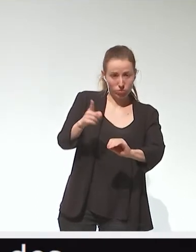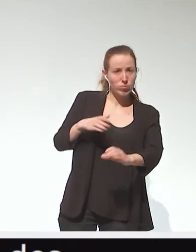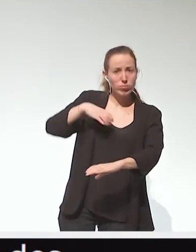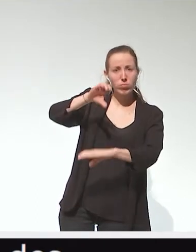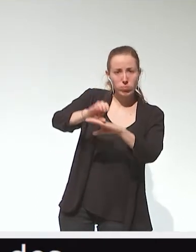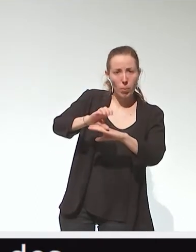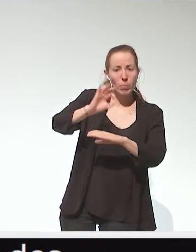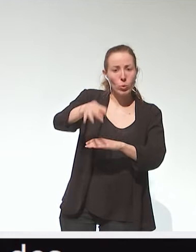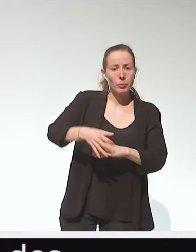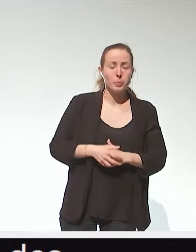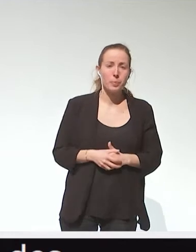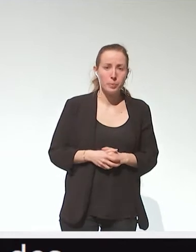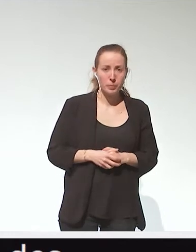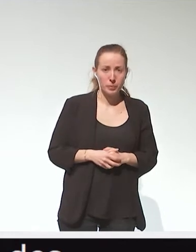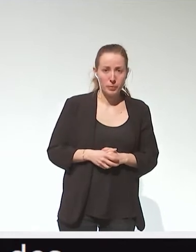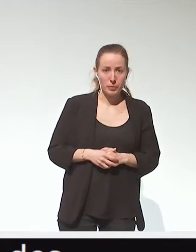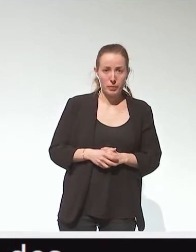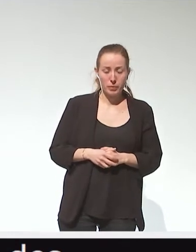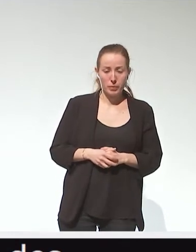adapting workstations.